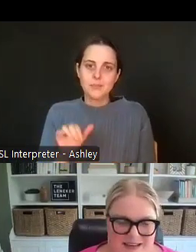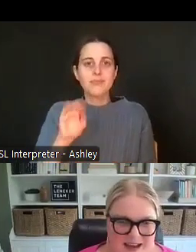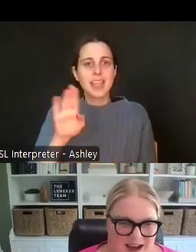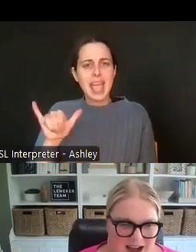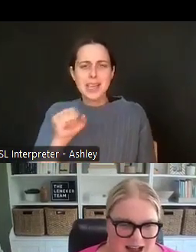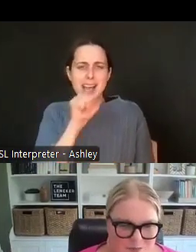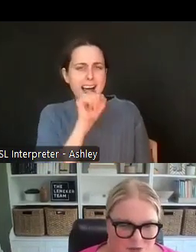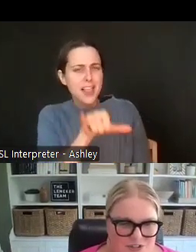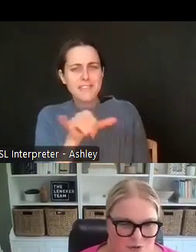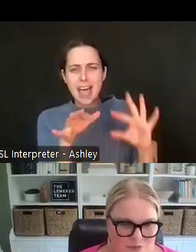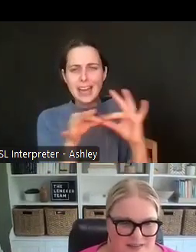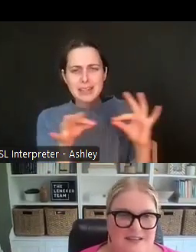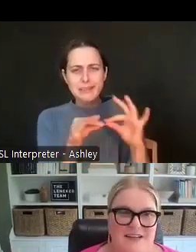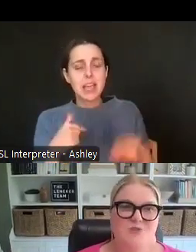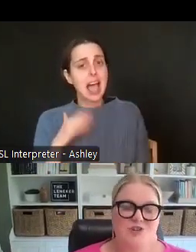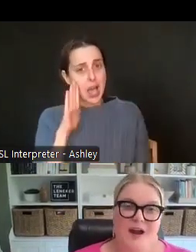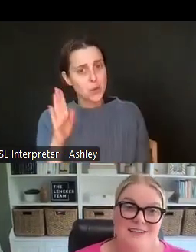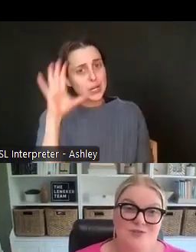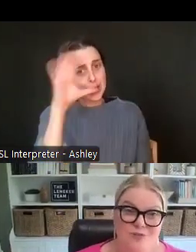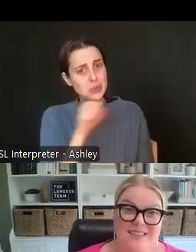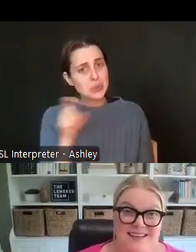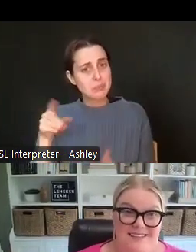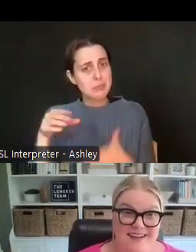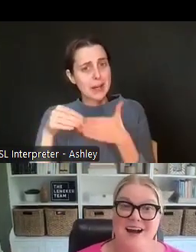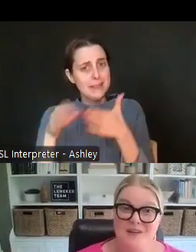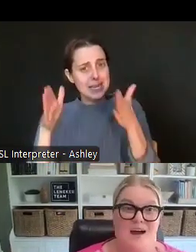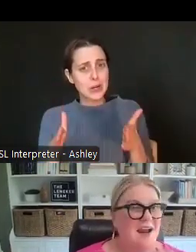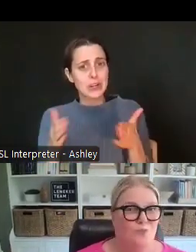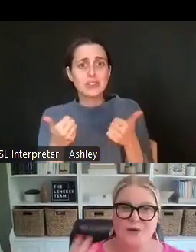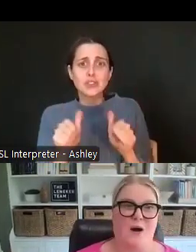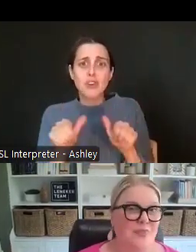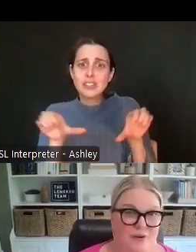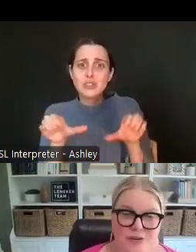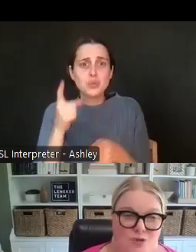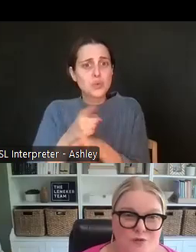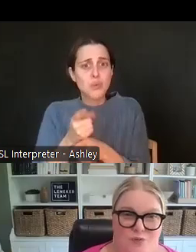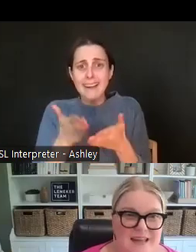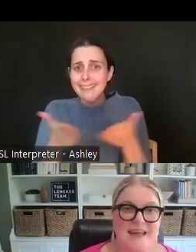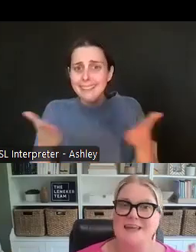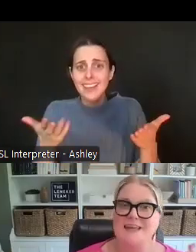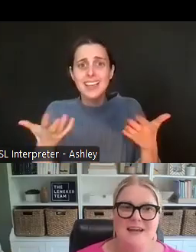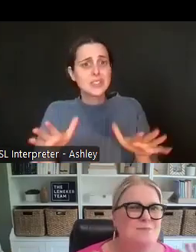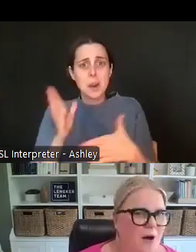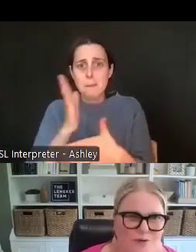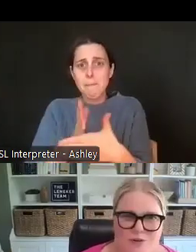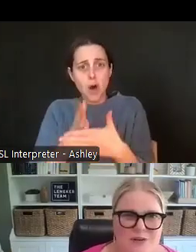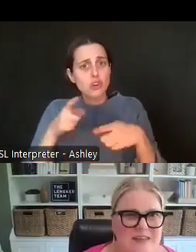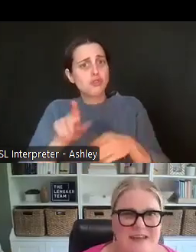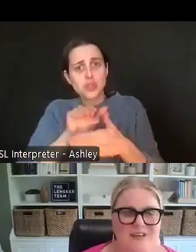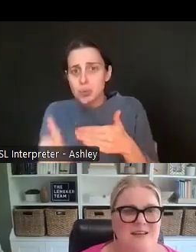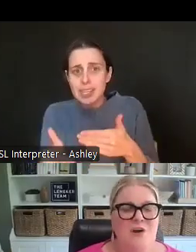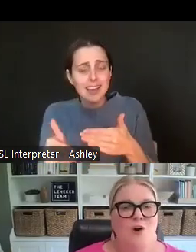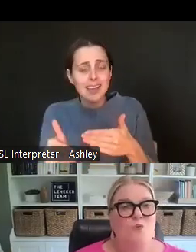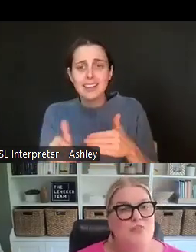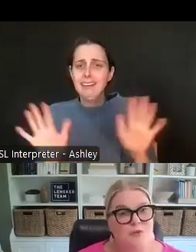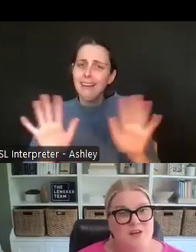because I would assume that the leader was trying to do the right thing. Like, I don't want to bother you over the weekend. I'm not going to bother you in the